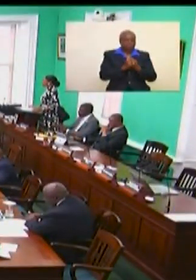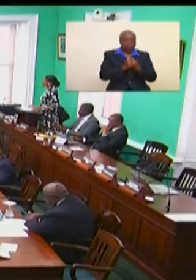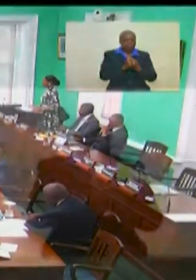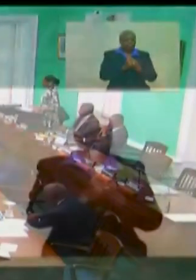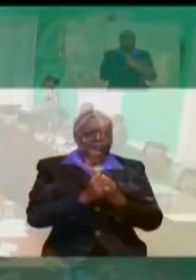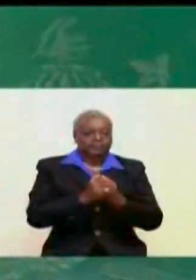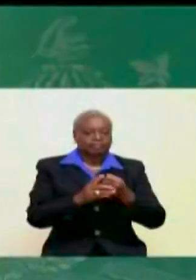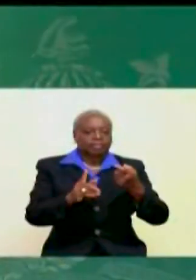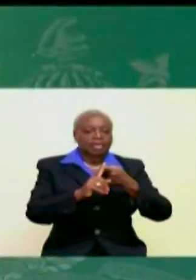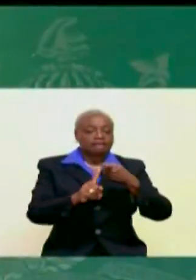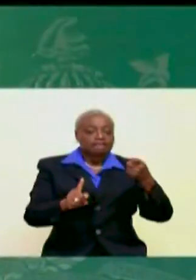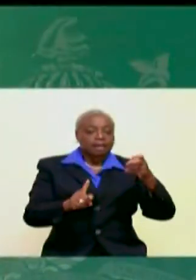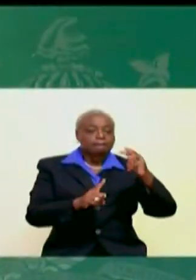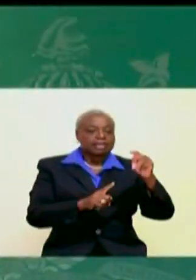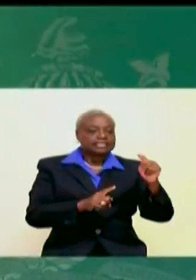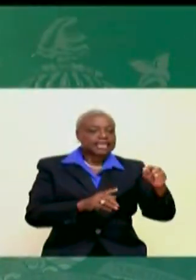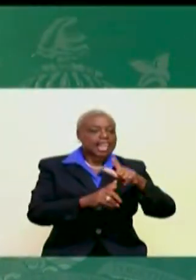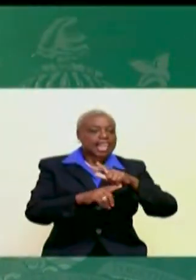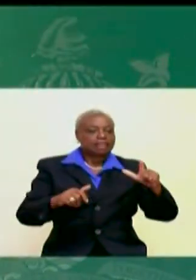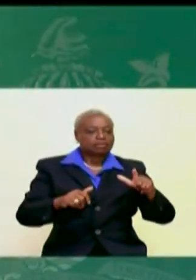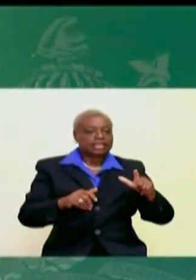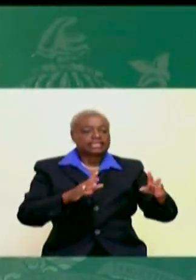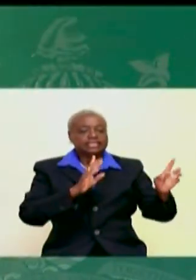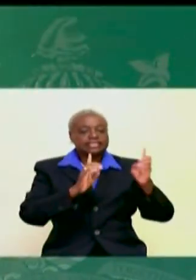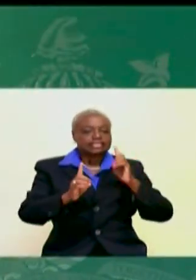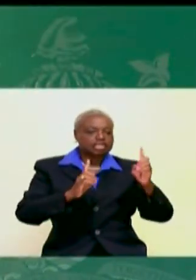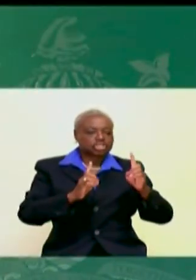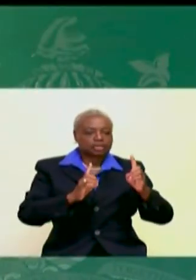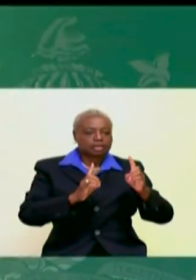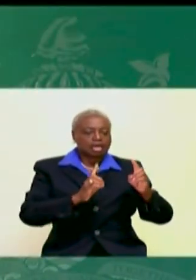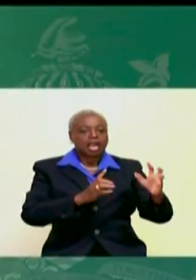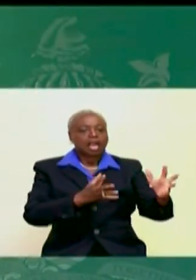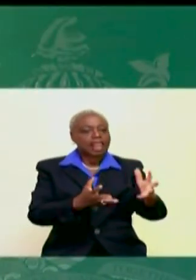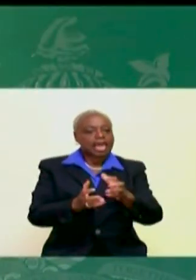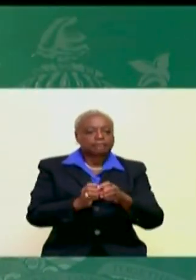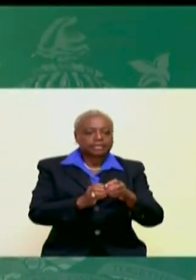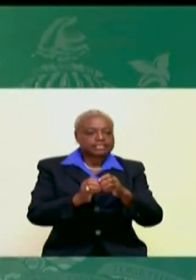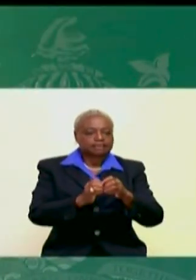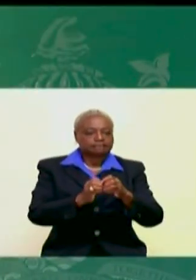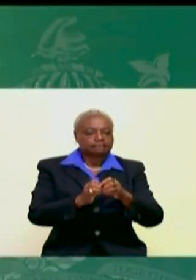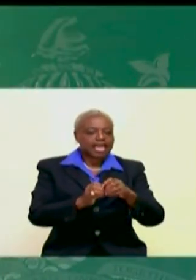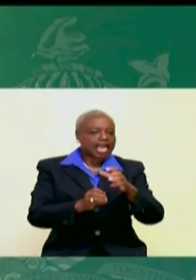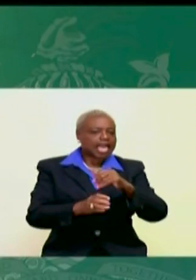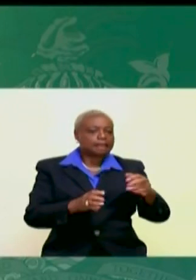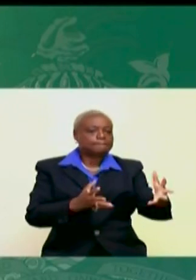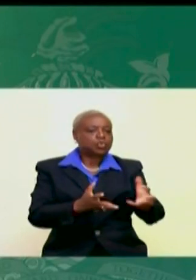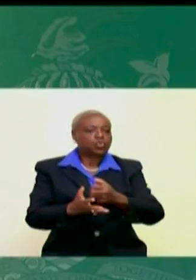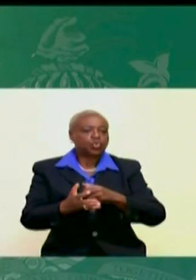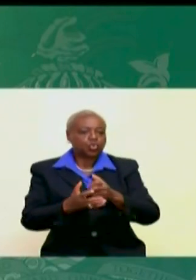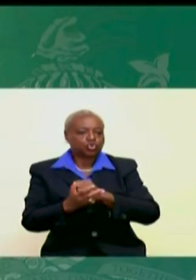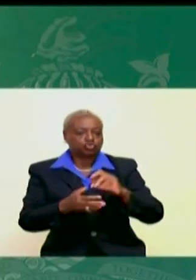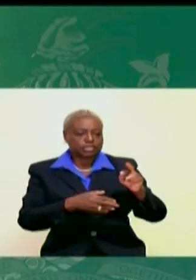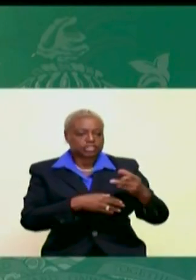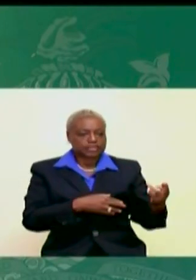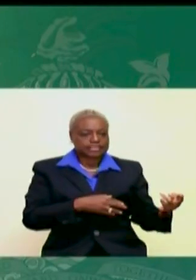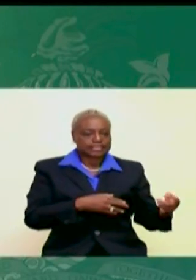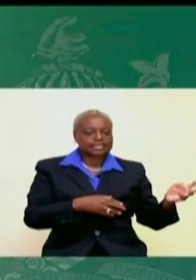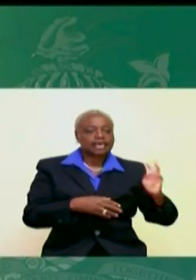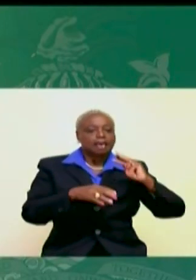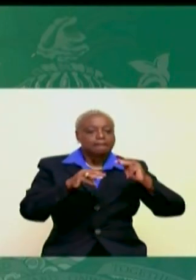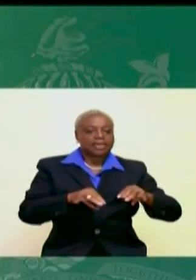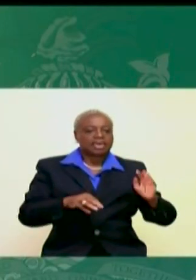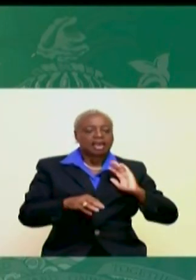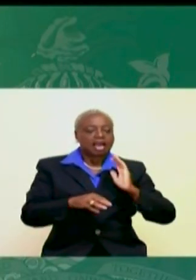From multilateral discussions, collaborative efforts, and pooled resources, may our region yield